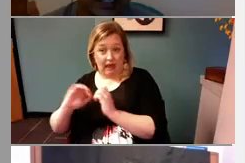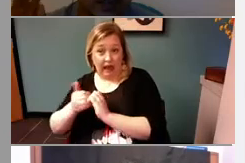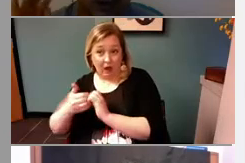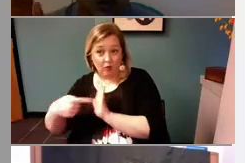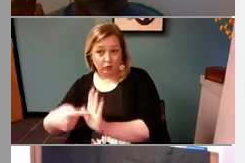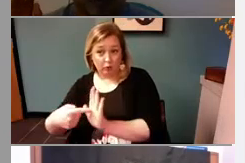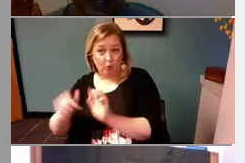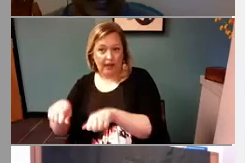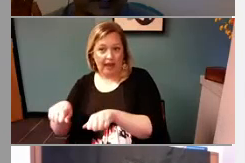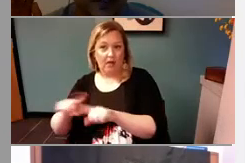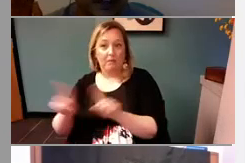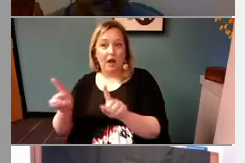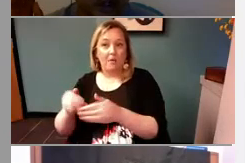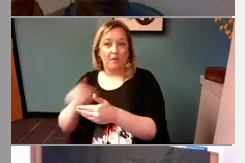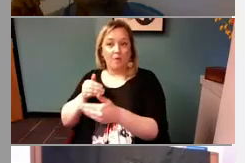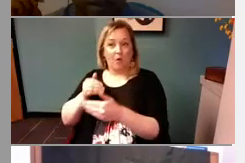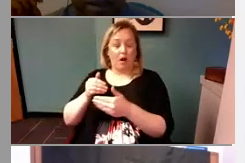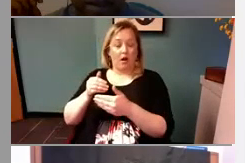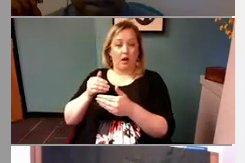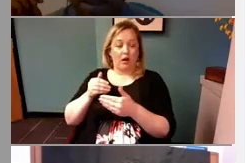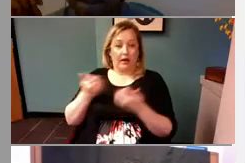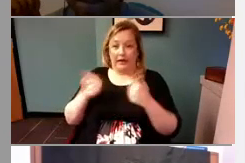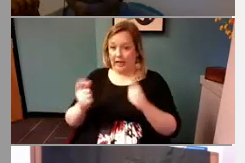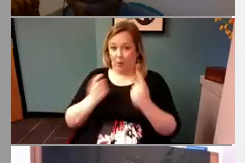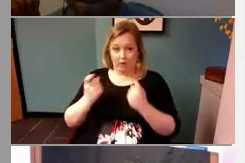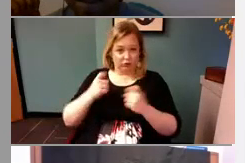any questions about the things we have covered so far?